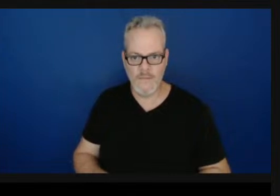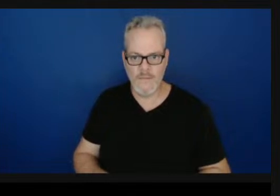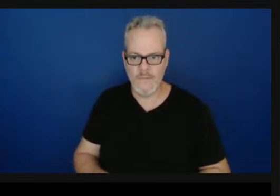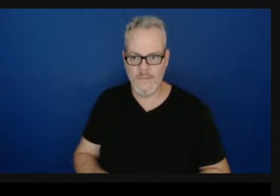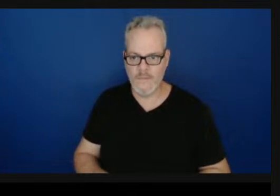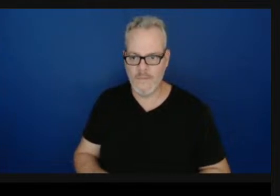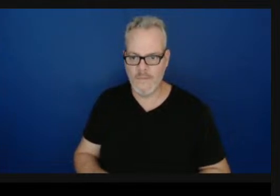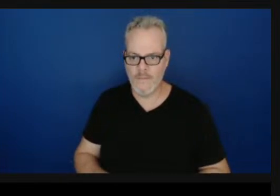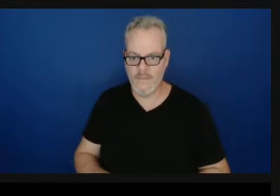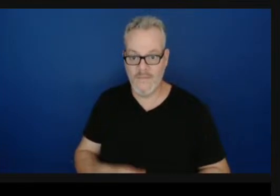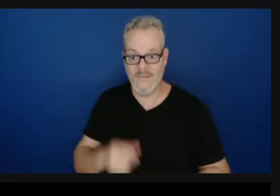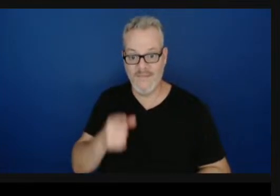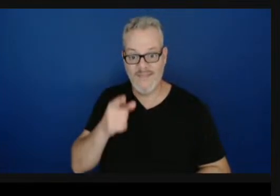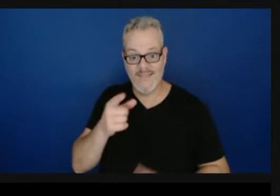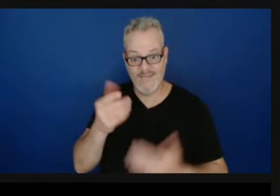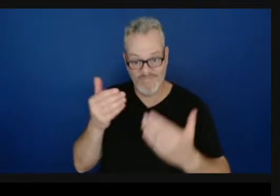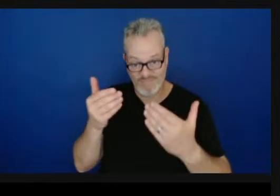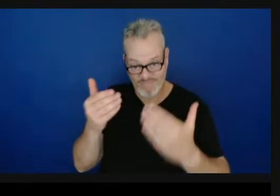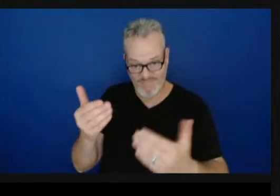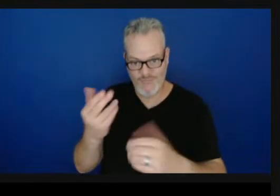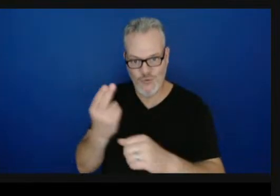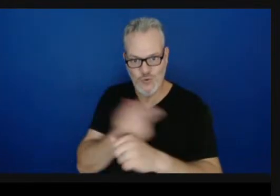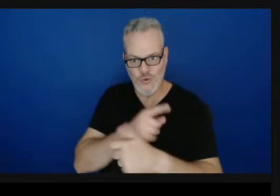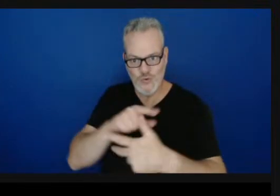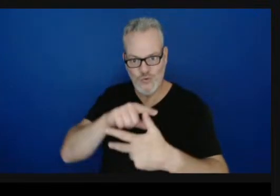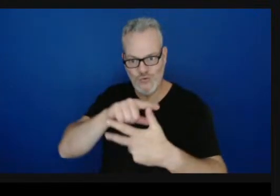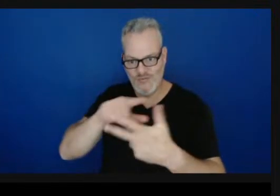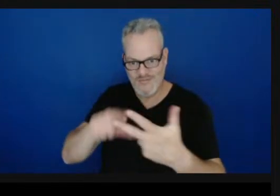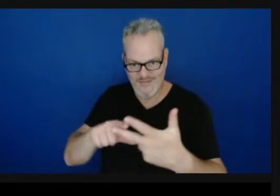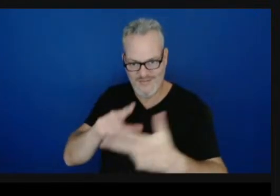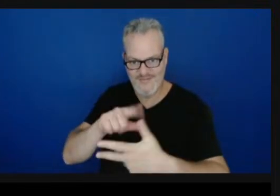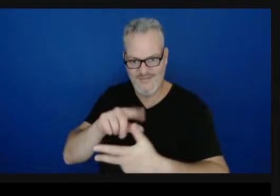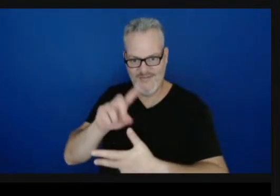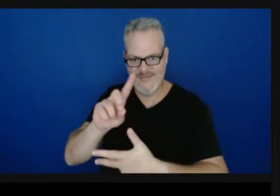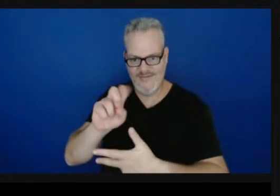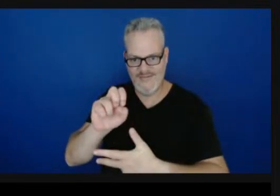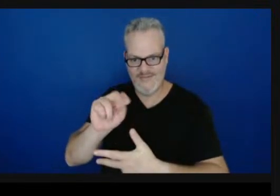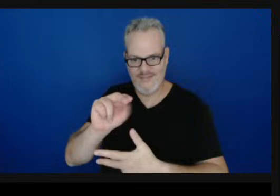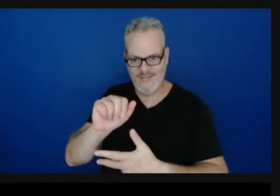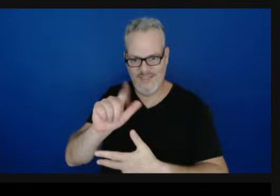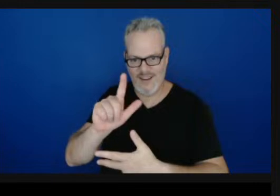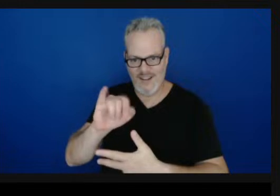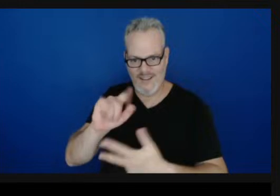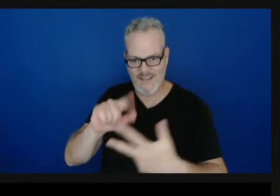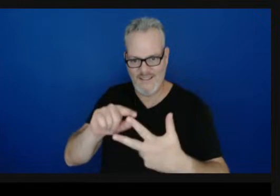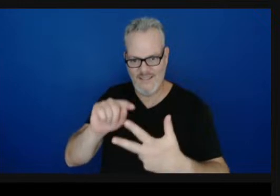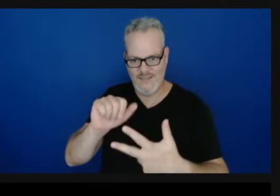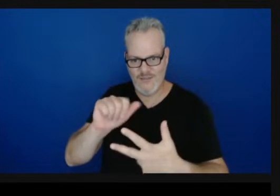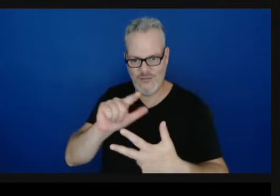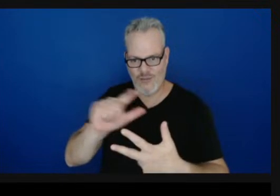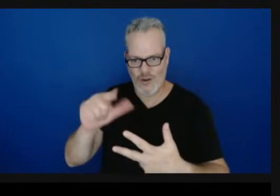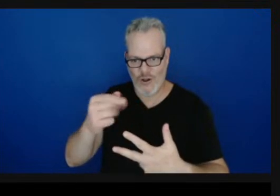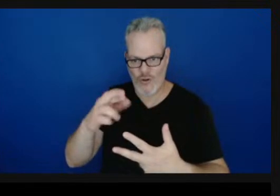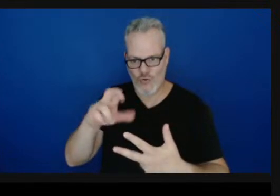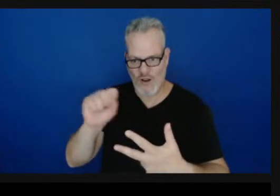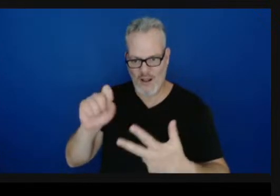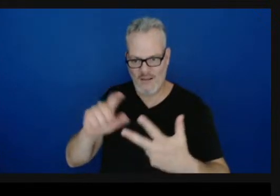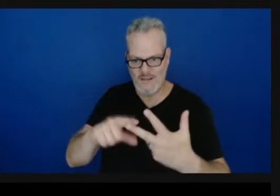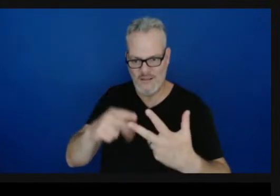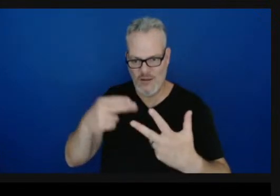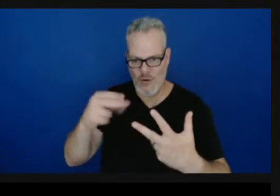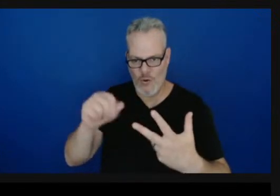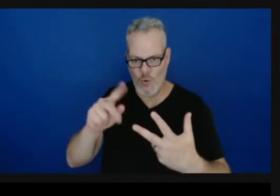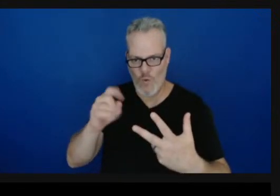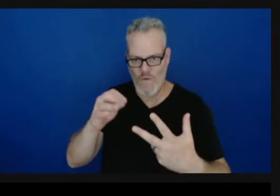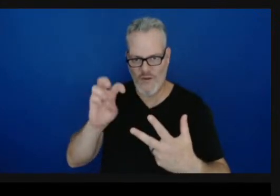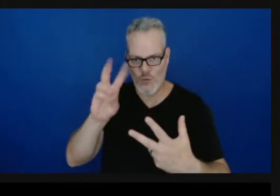You can get started using Denali. Yeah, we can contact HPC at usgs.gov there if you have something serious